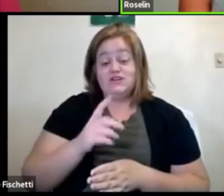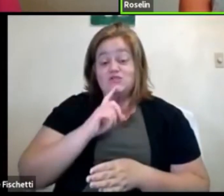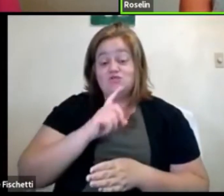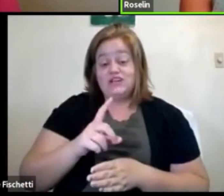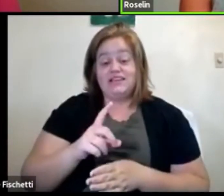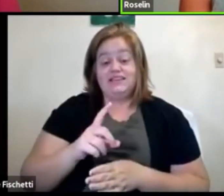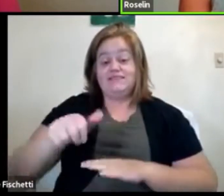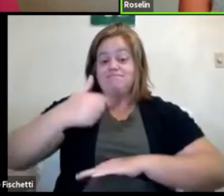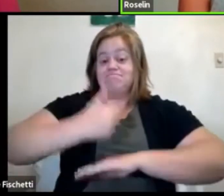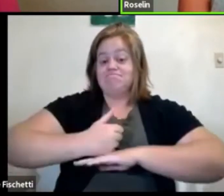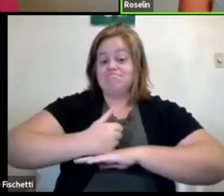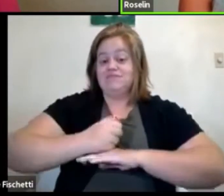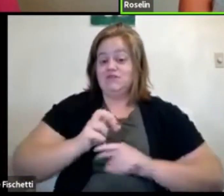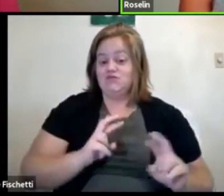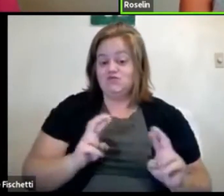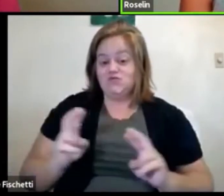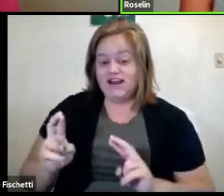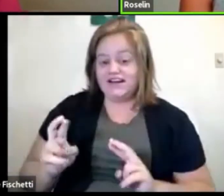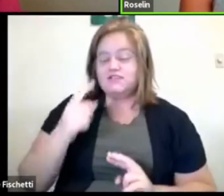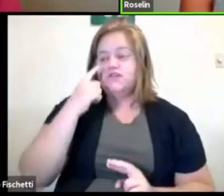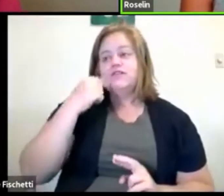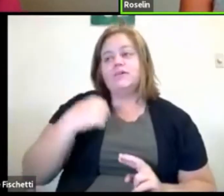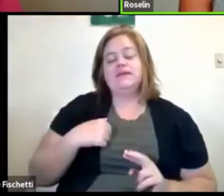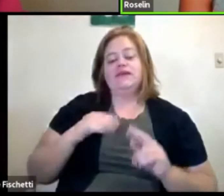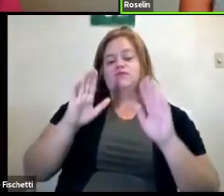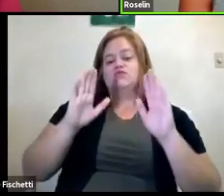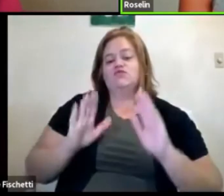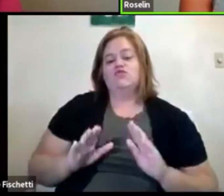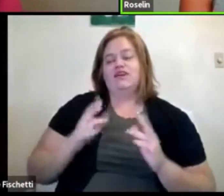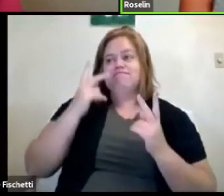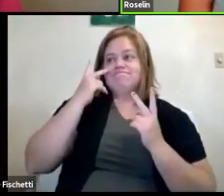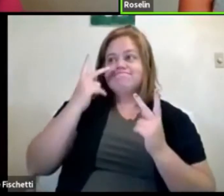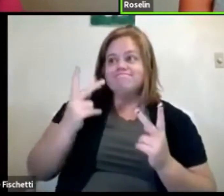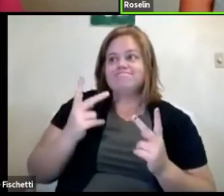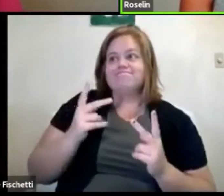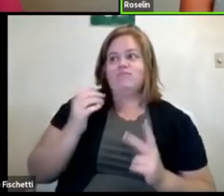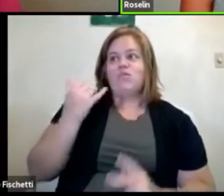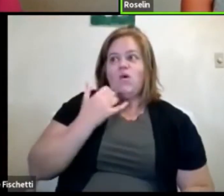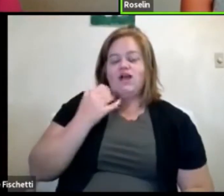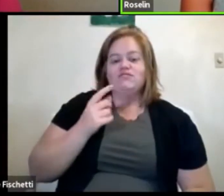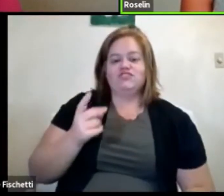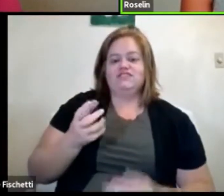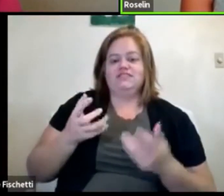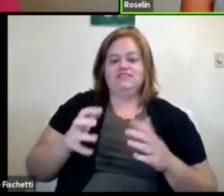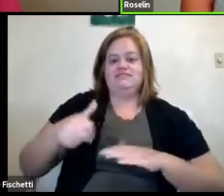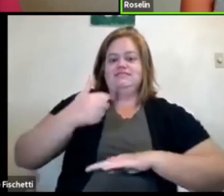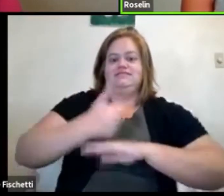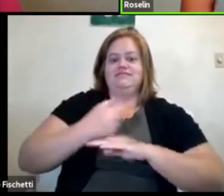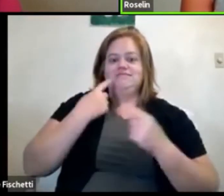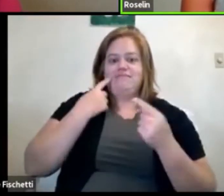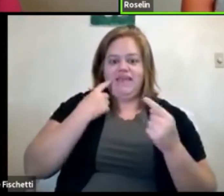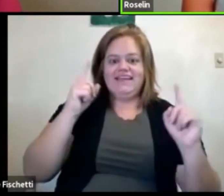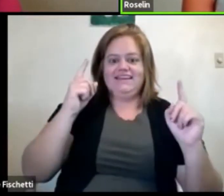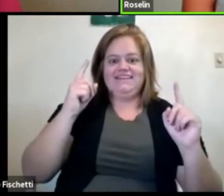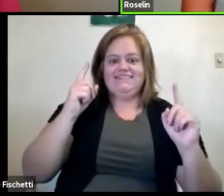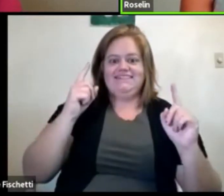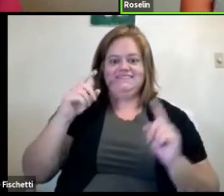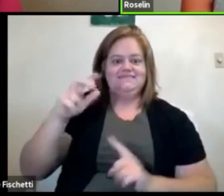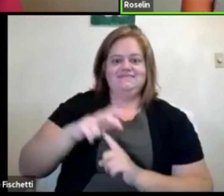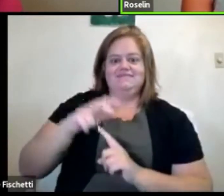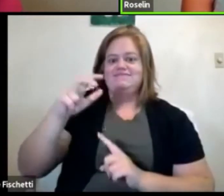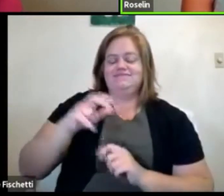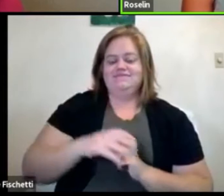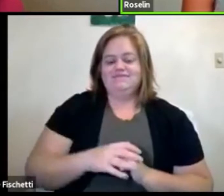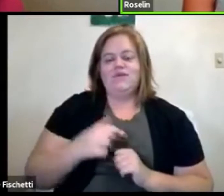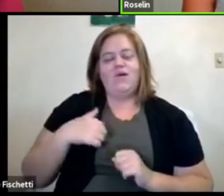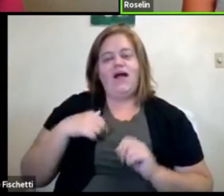place. So to me, that was a huge role model. It's like, she's done it, right? She made it. She's super successful. I can do